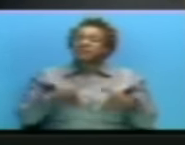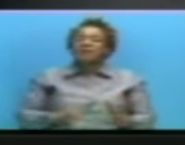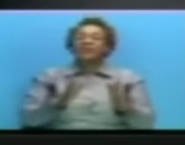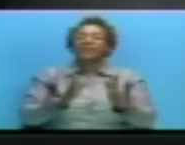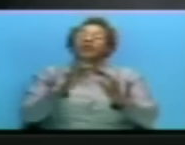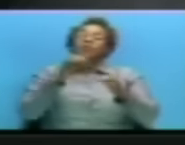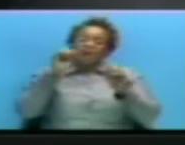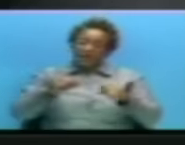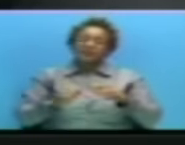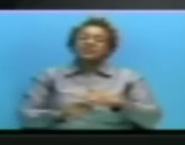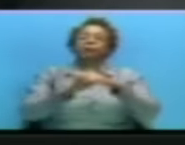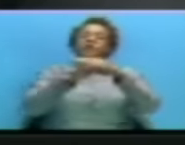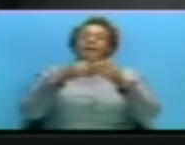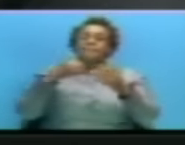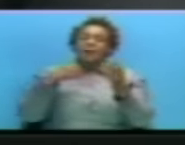you. My problem with